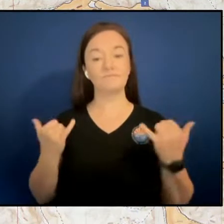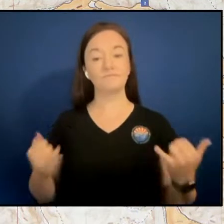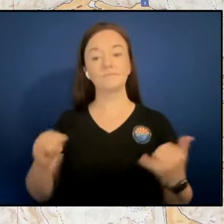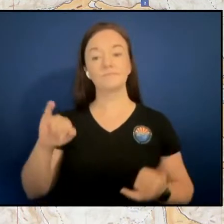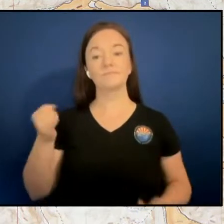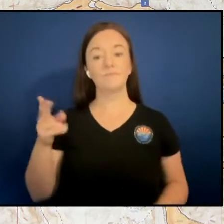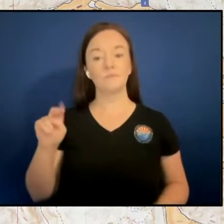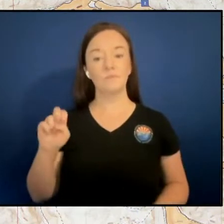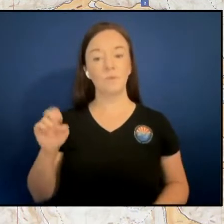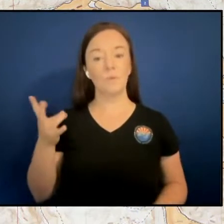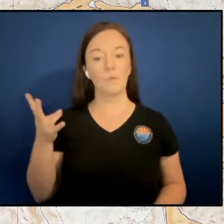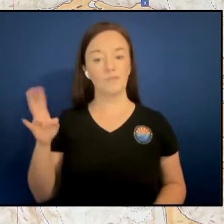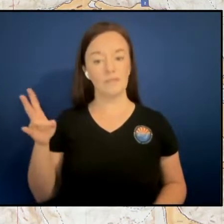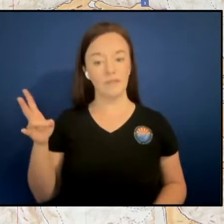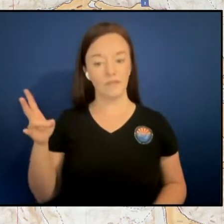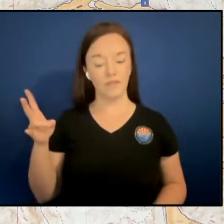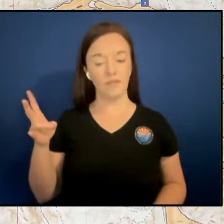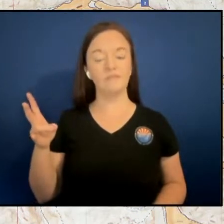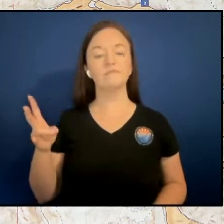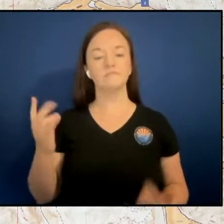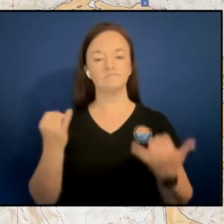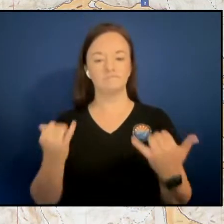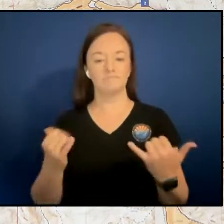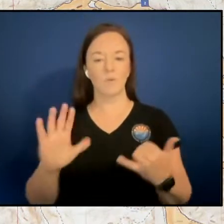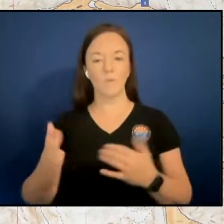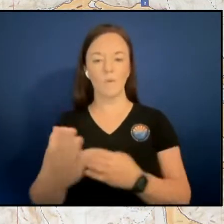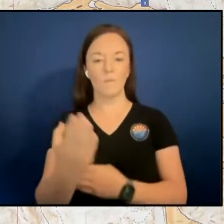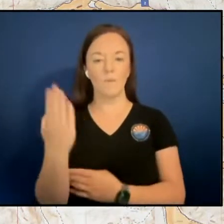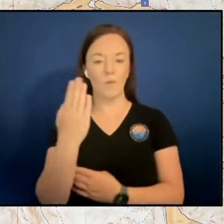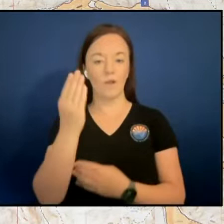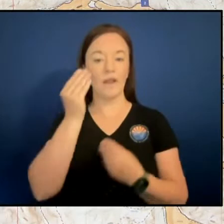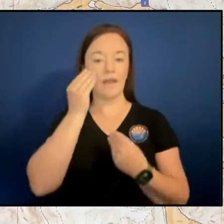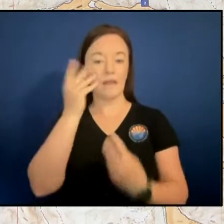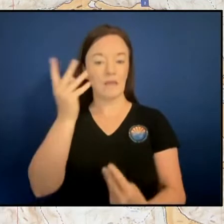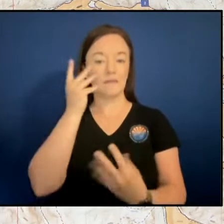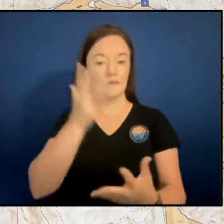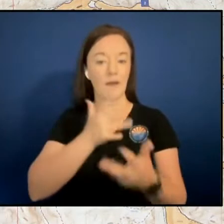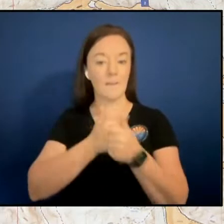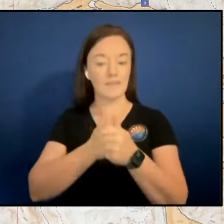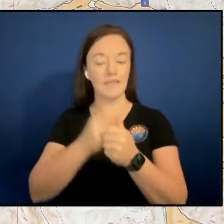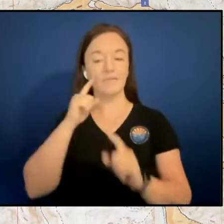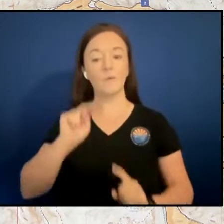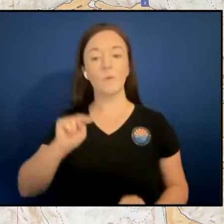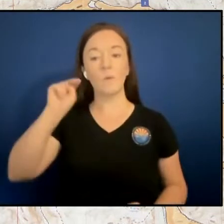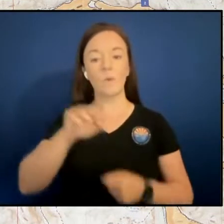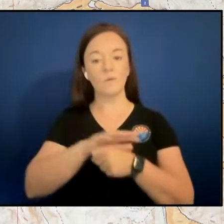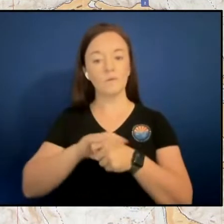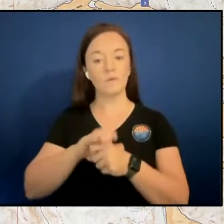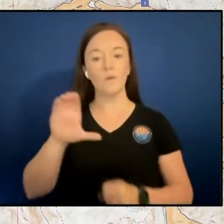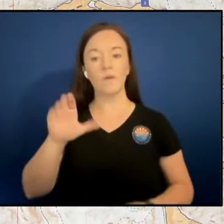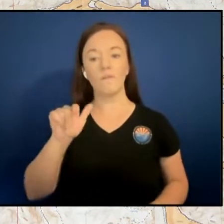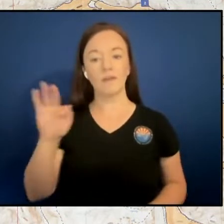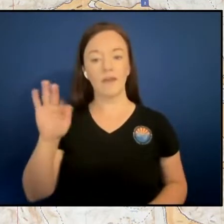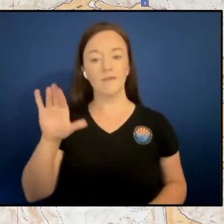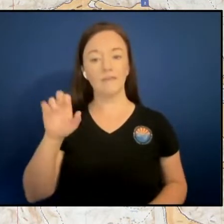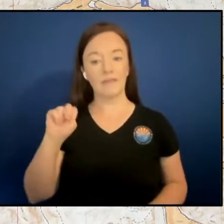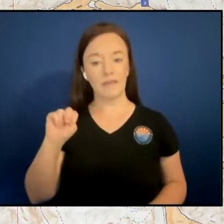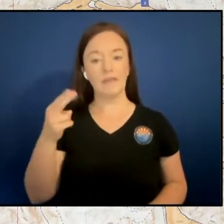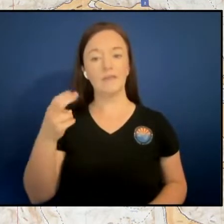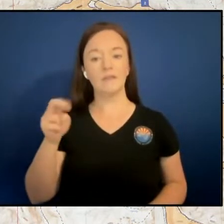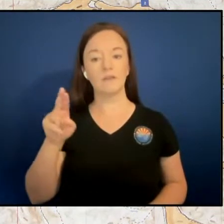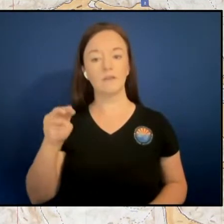17th, and this is your morning operational update for the north zone of the Calf Canyon and Hermits Peak